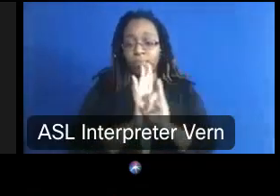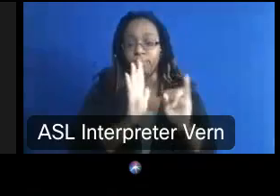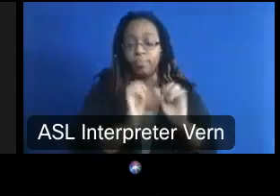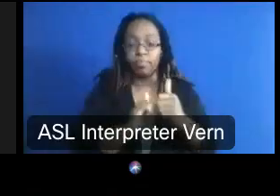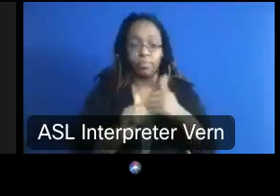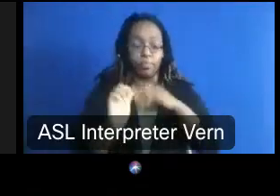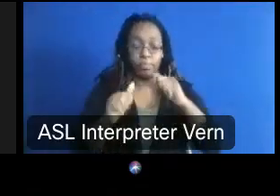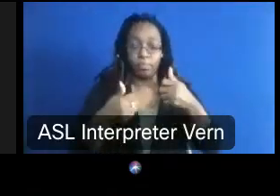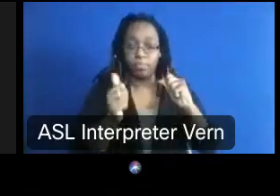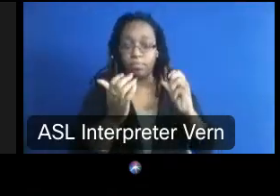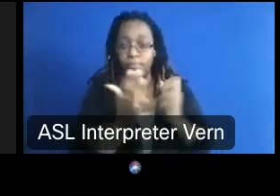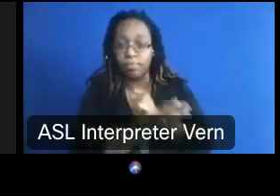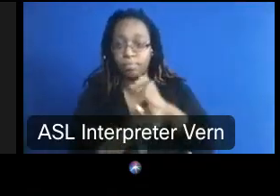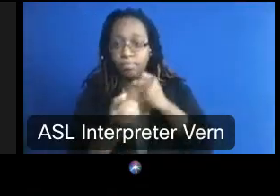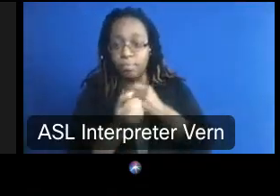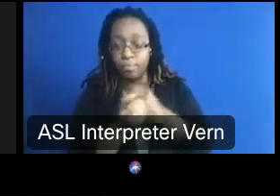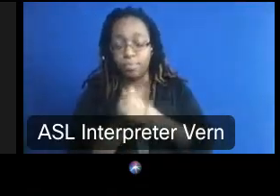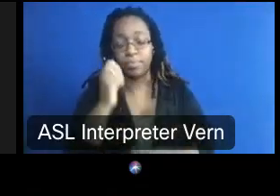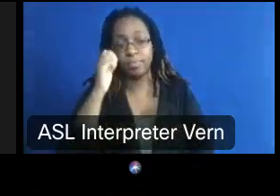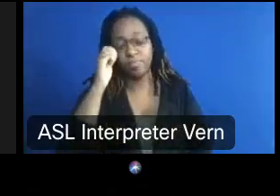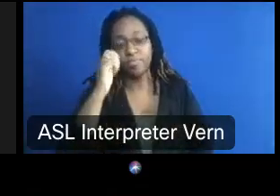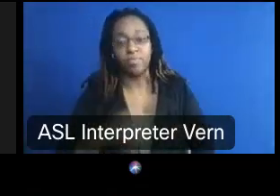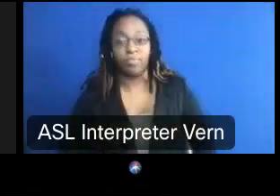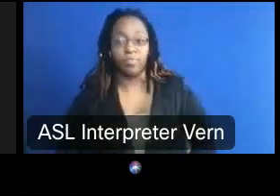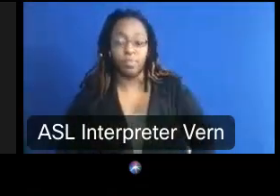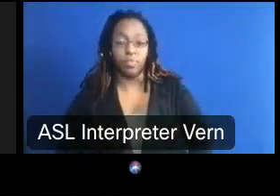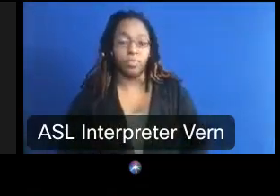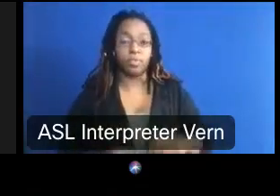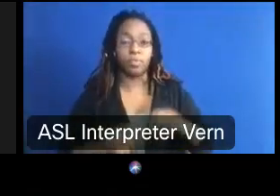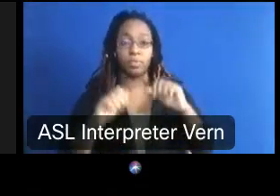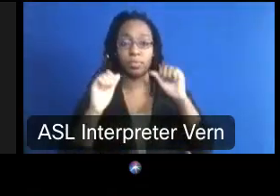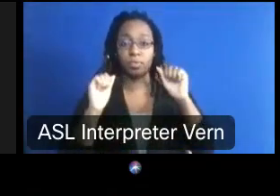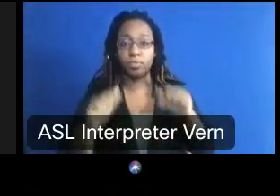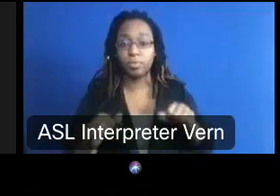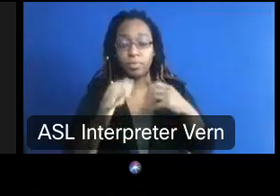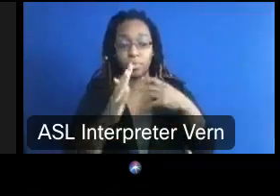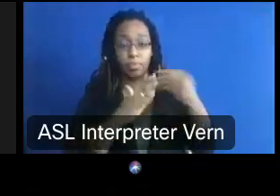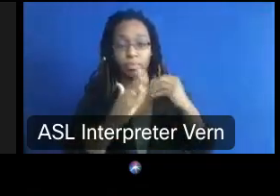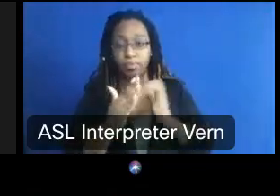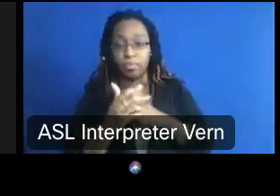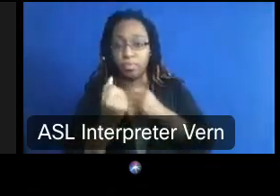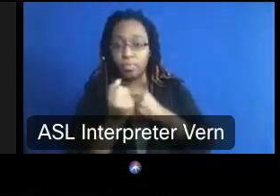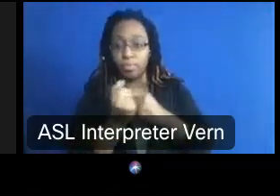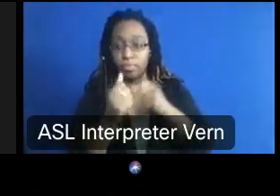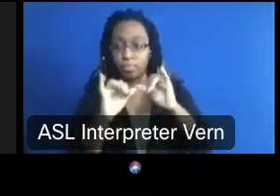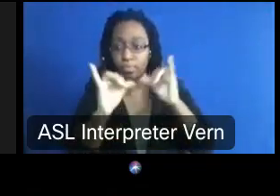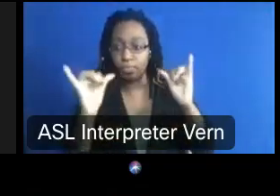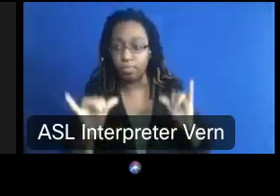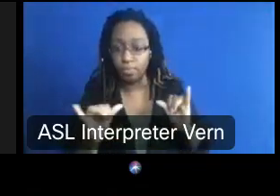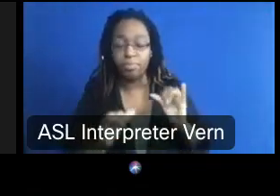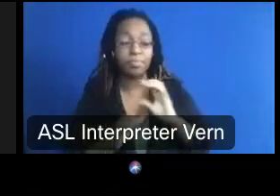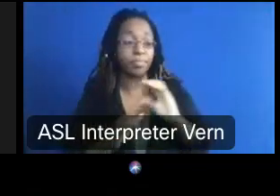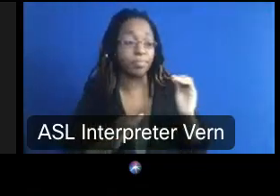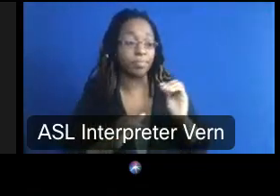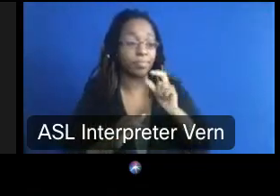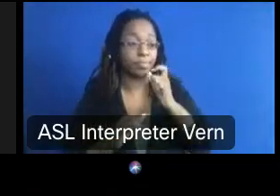supports, who we can turn to outside of our support systems, and who we